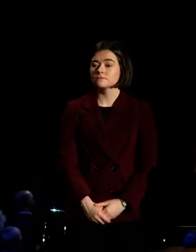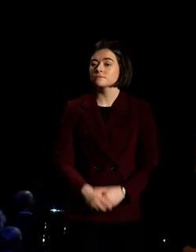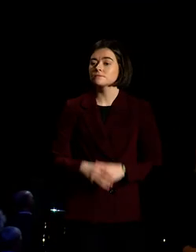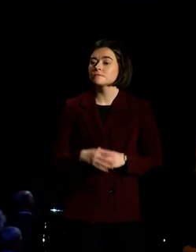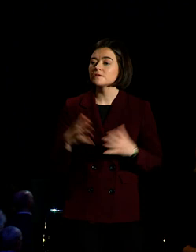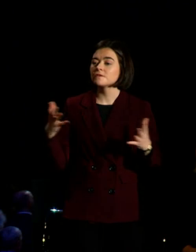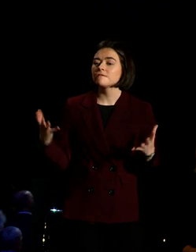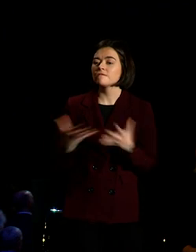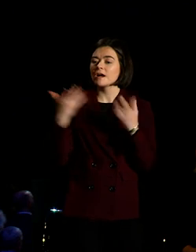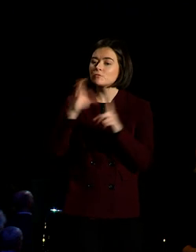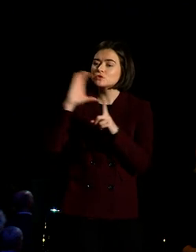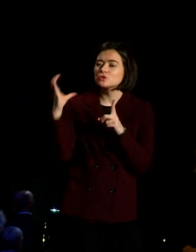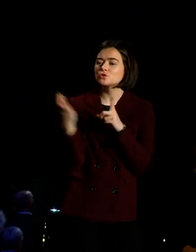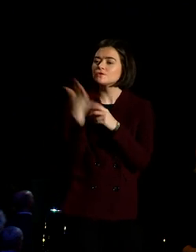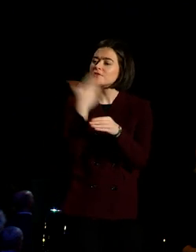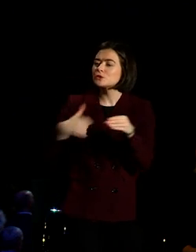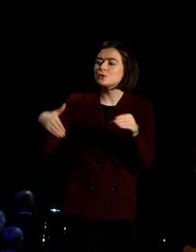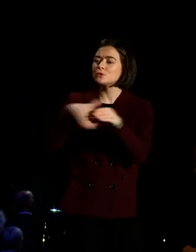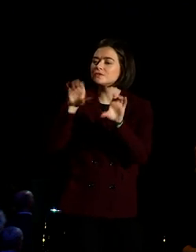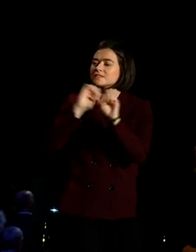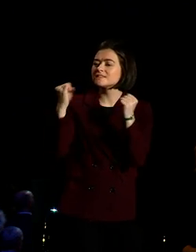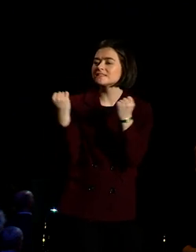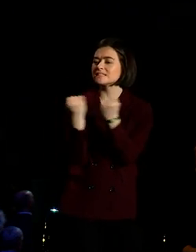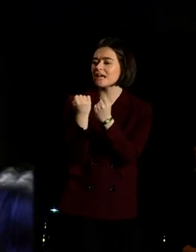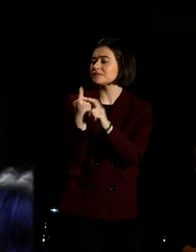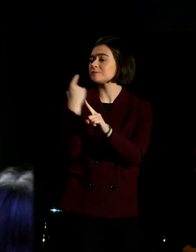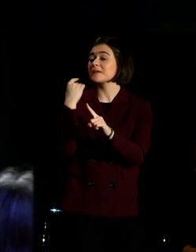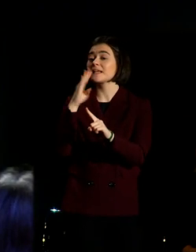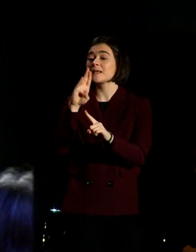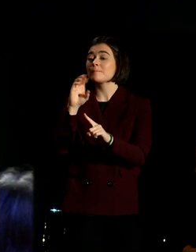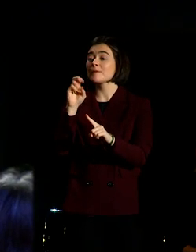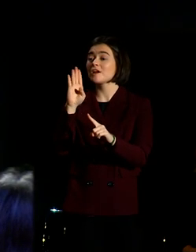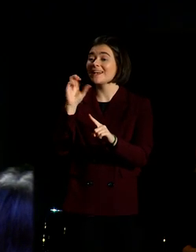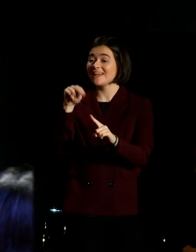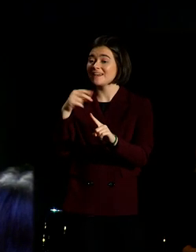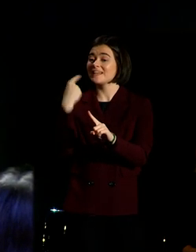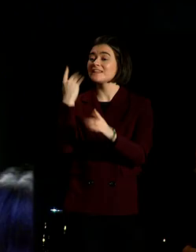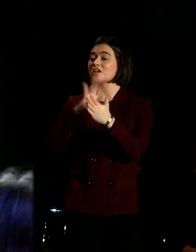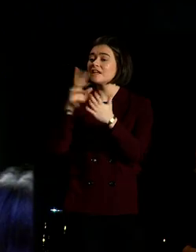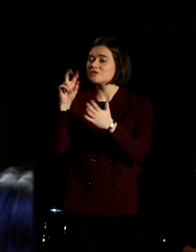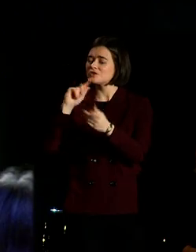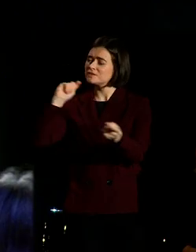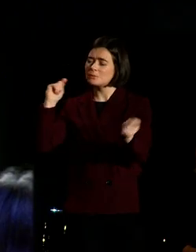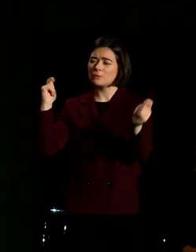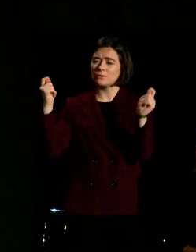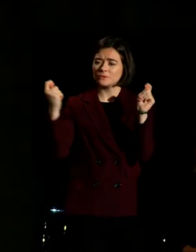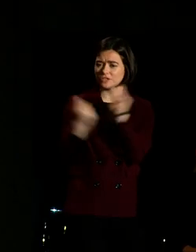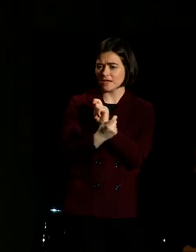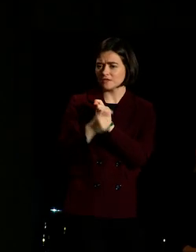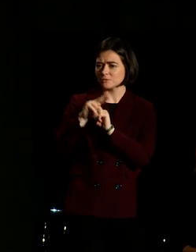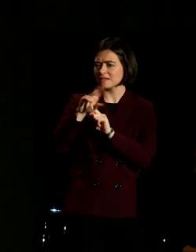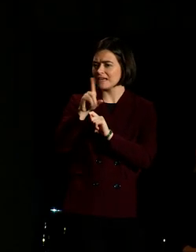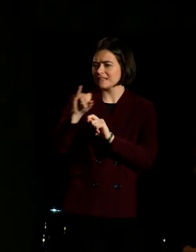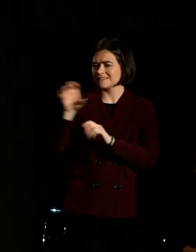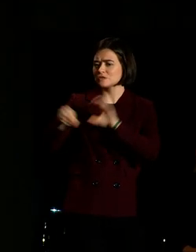The vibrant, cultural, and inclusive society that was prevalent in Berlin in the 1930s changed dramatically when the